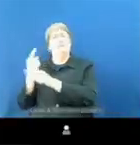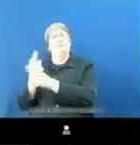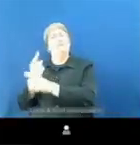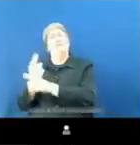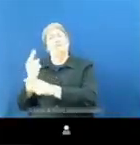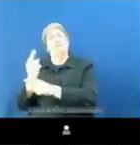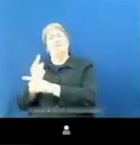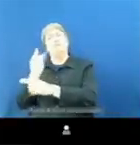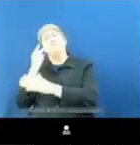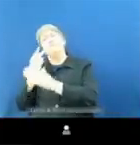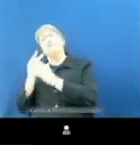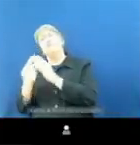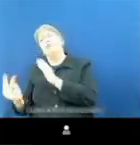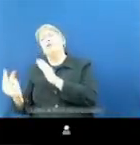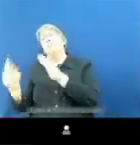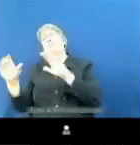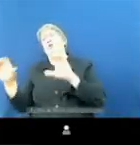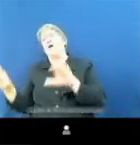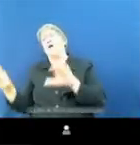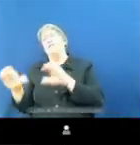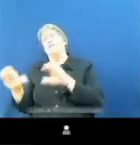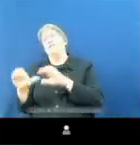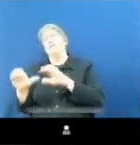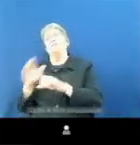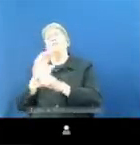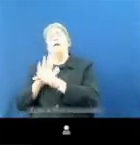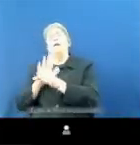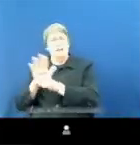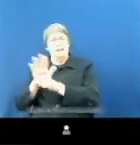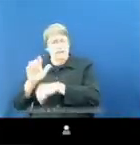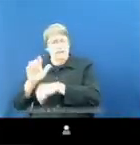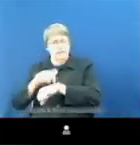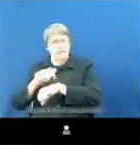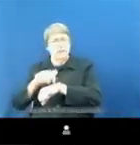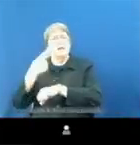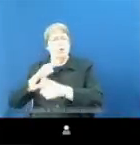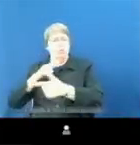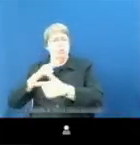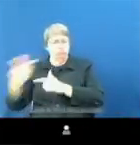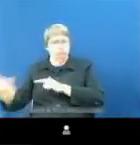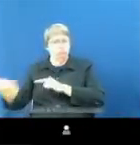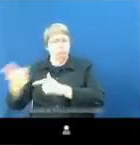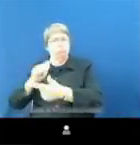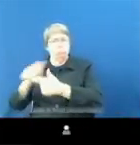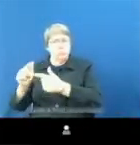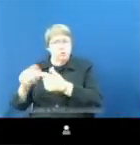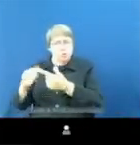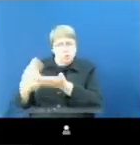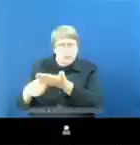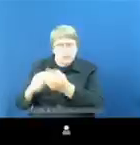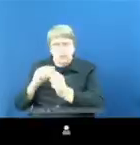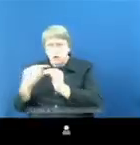activities that allow the parties sufficient time to interact and to negotiate meaning.